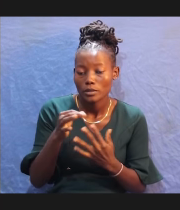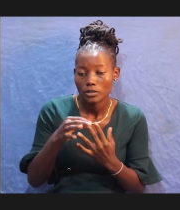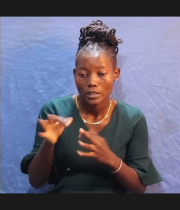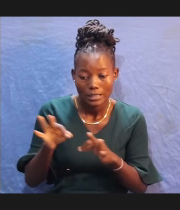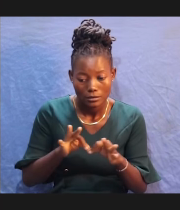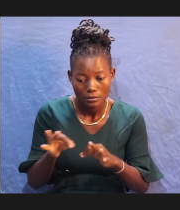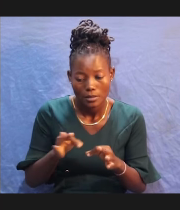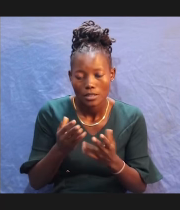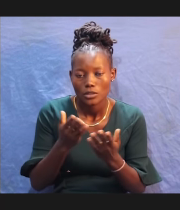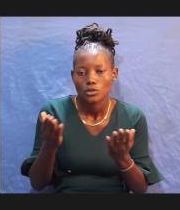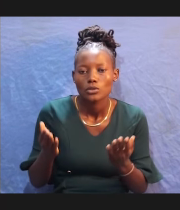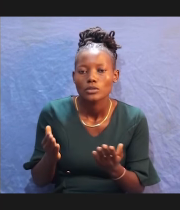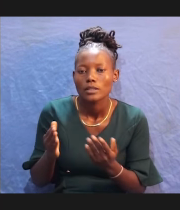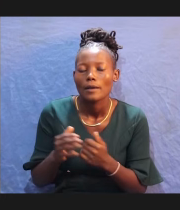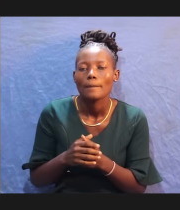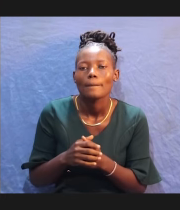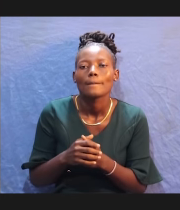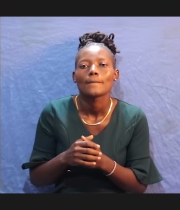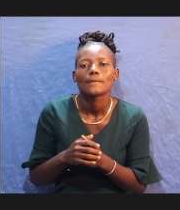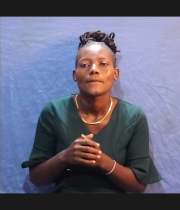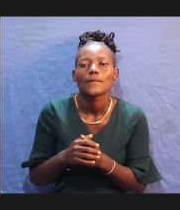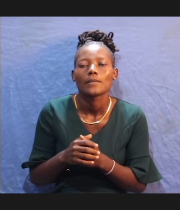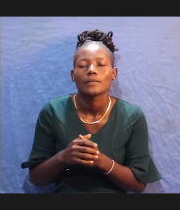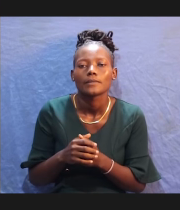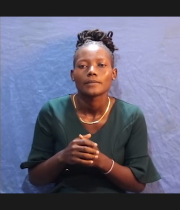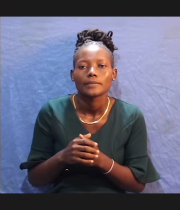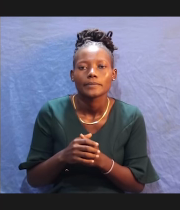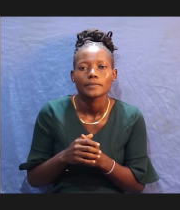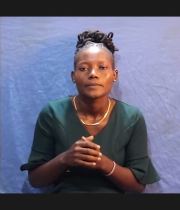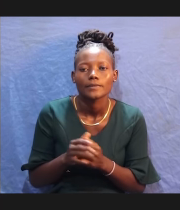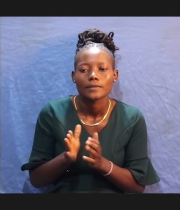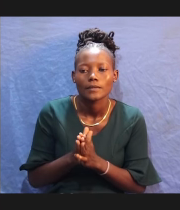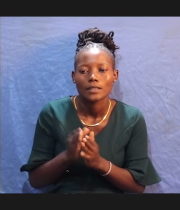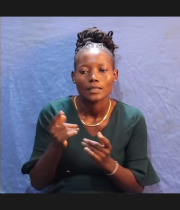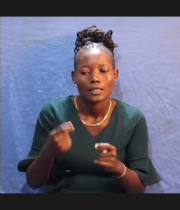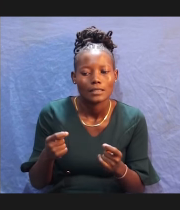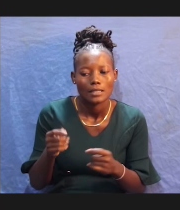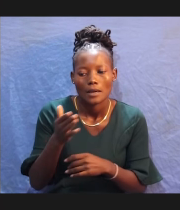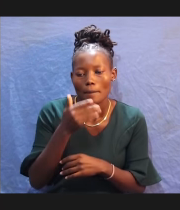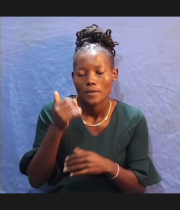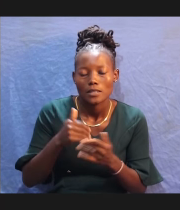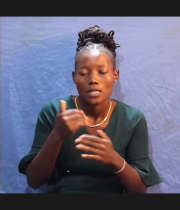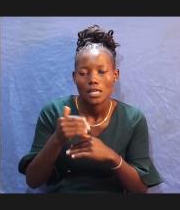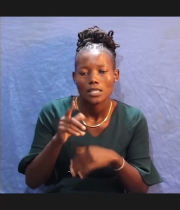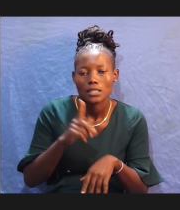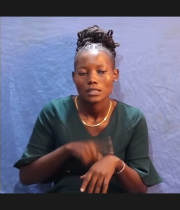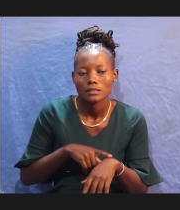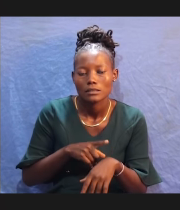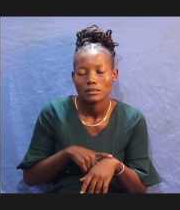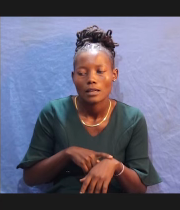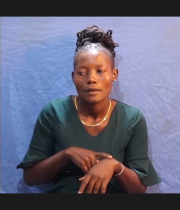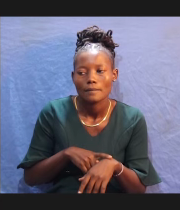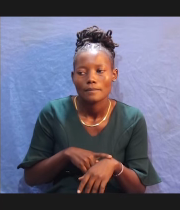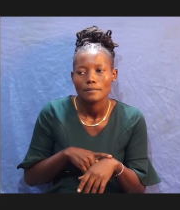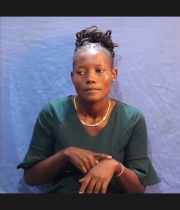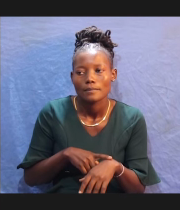them that they can set goals and strive toward being better next year, so they can be also in the first team.